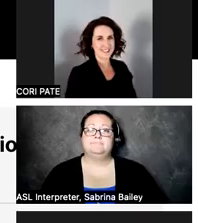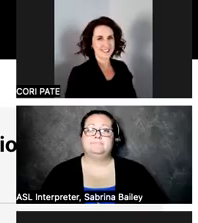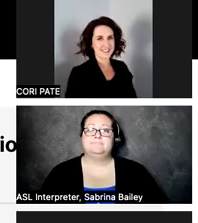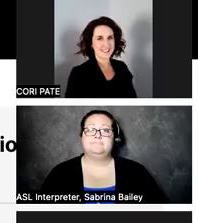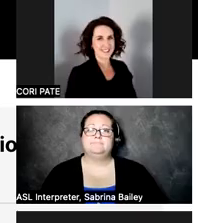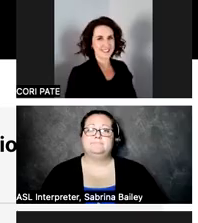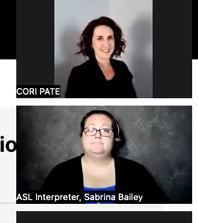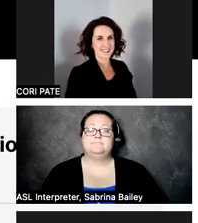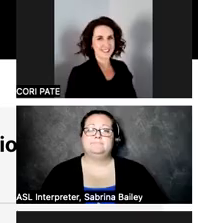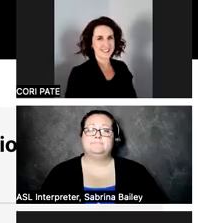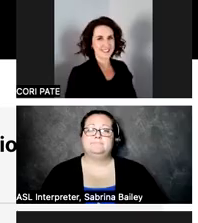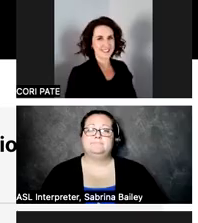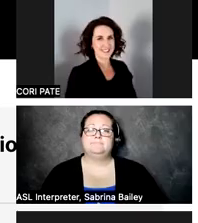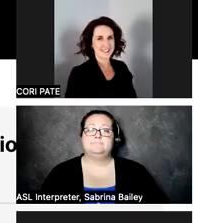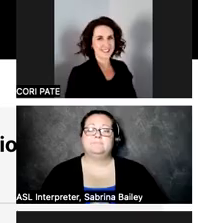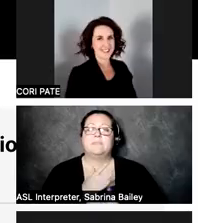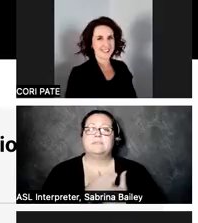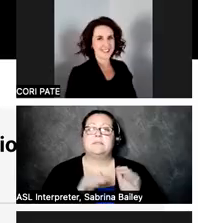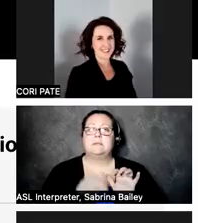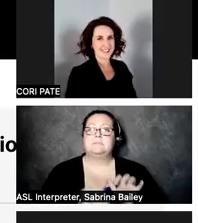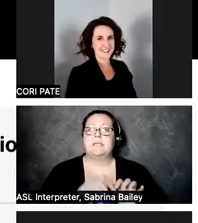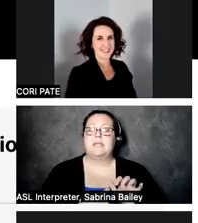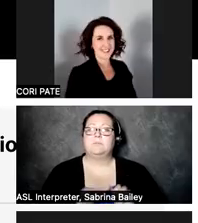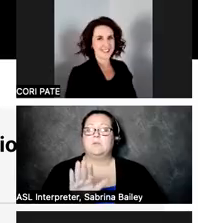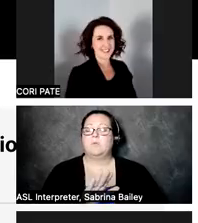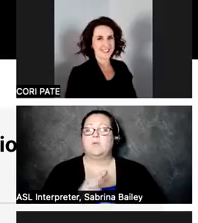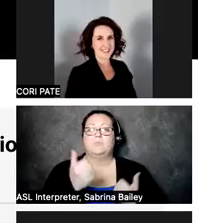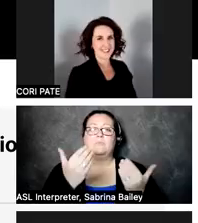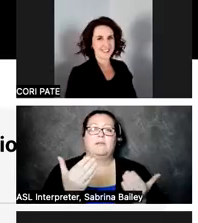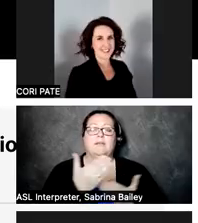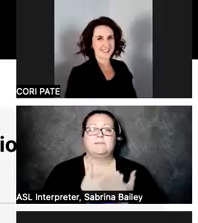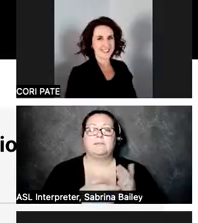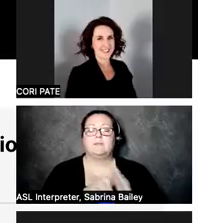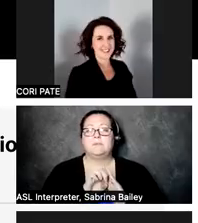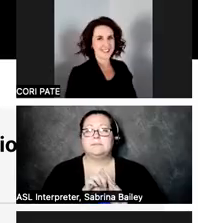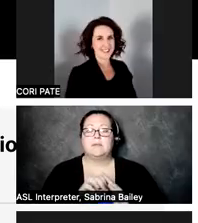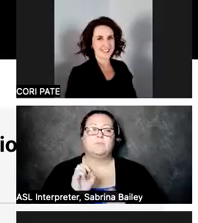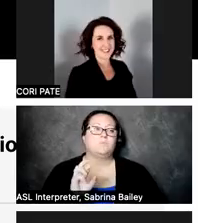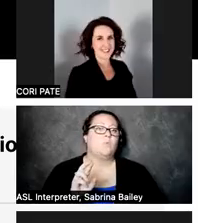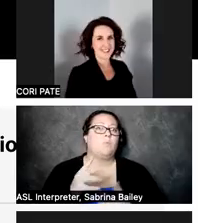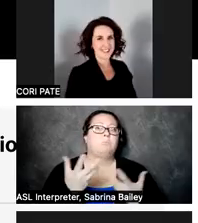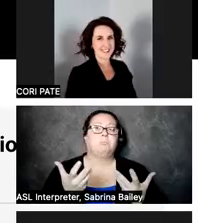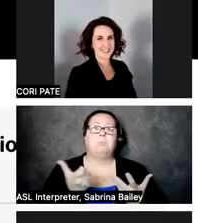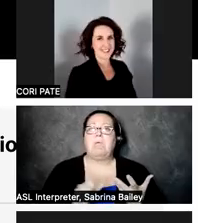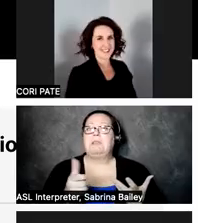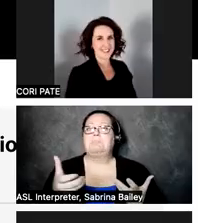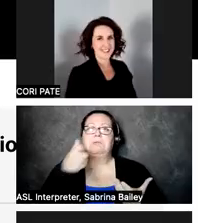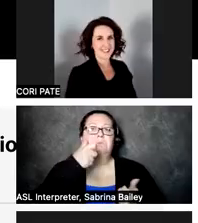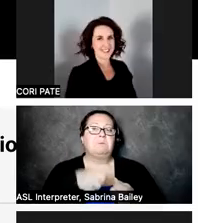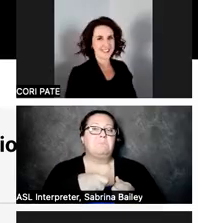And this may require some typing. You could just provide a couple examples or anything that you remember